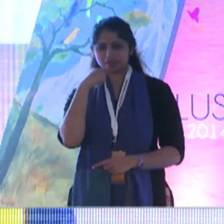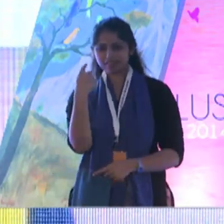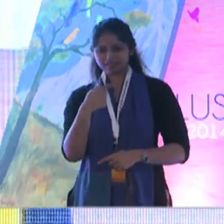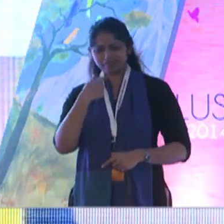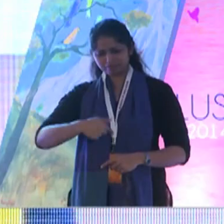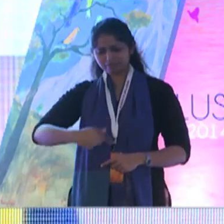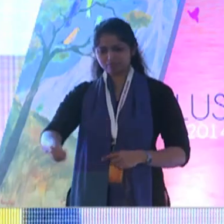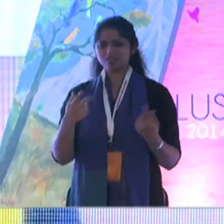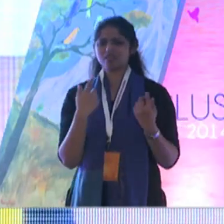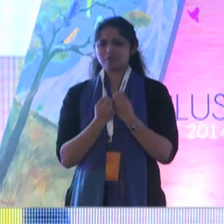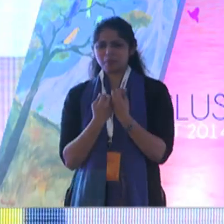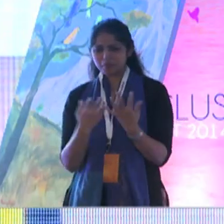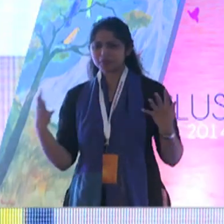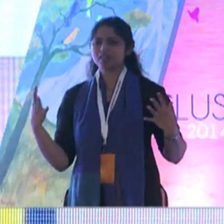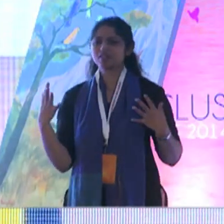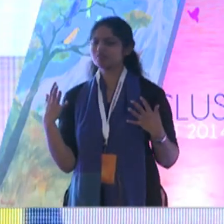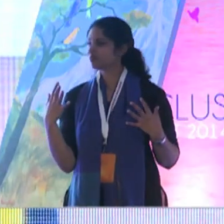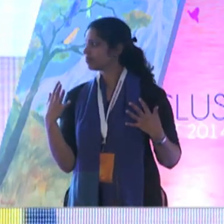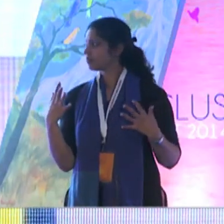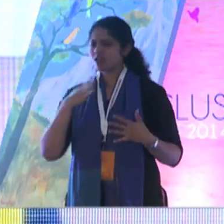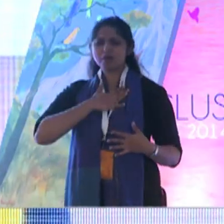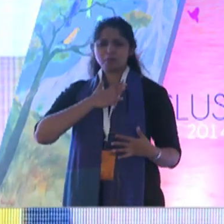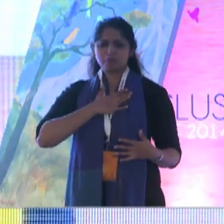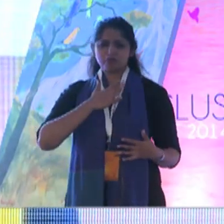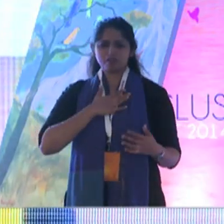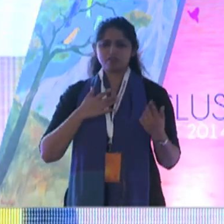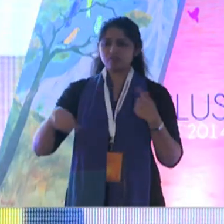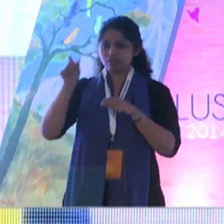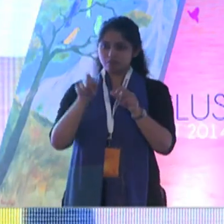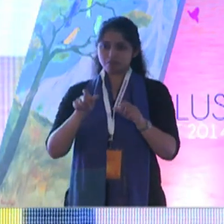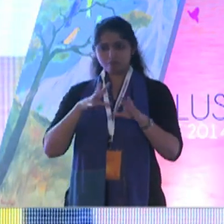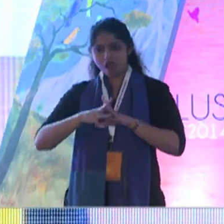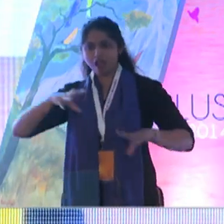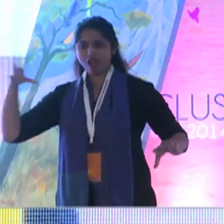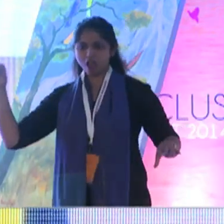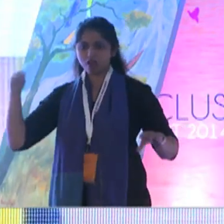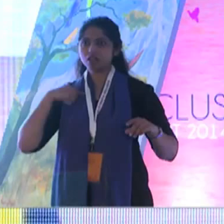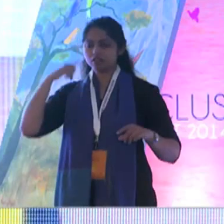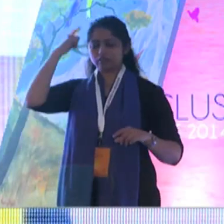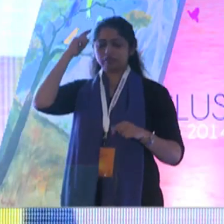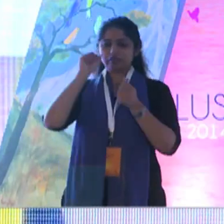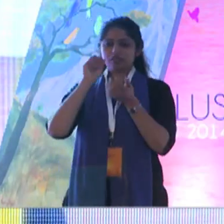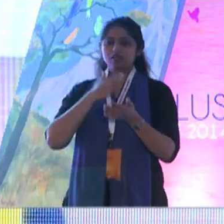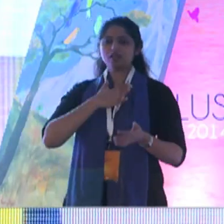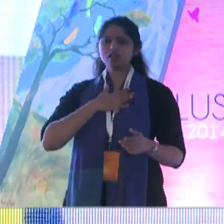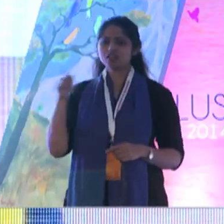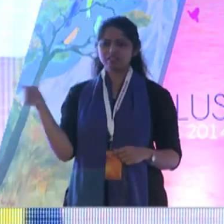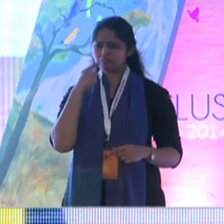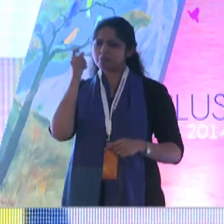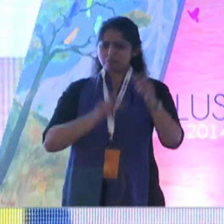always, and I'll share this with you, I'm taking a lot of belief today away from this forum. People tell me, why do you shout so